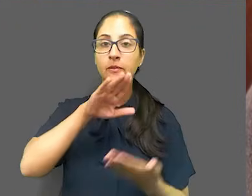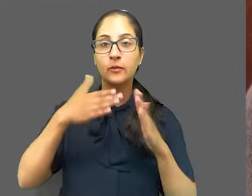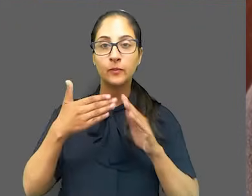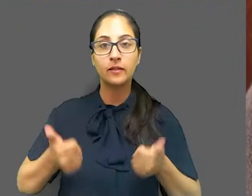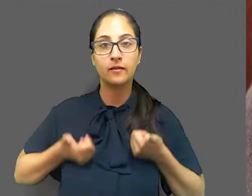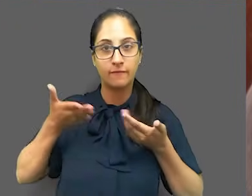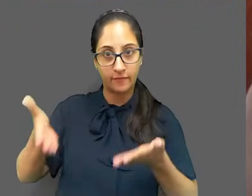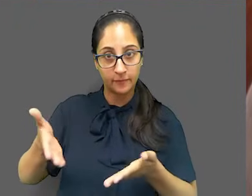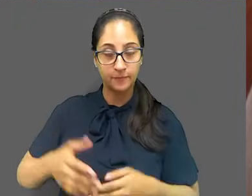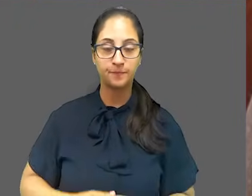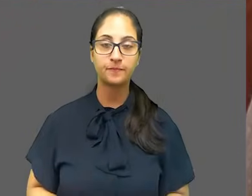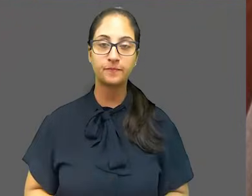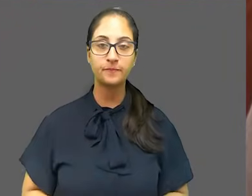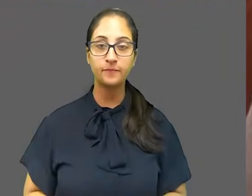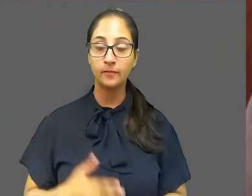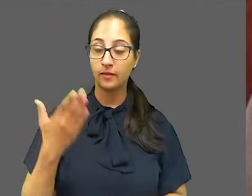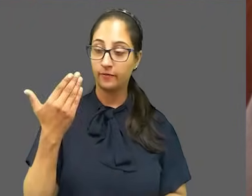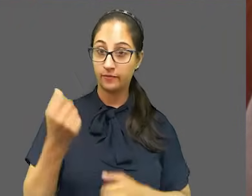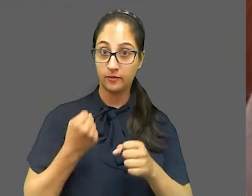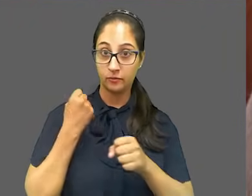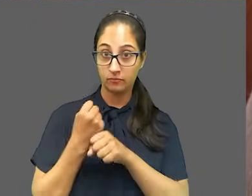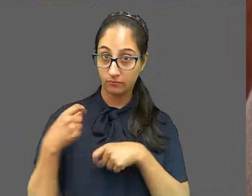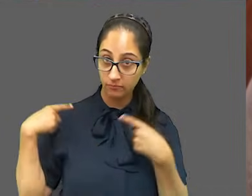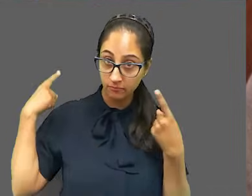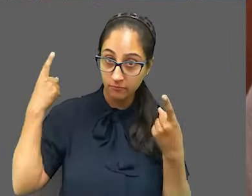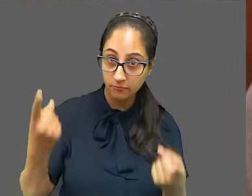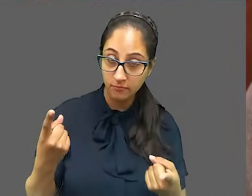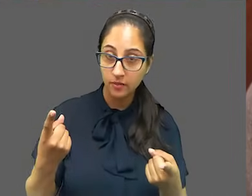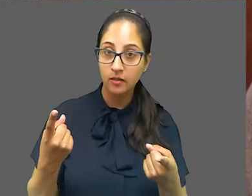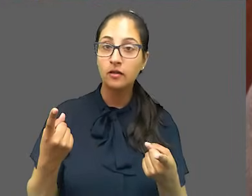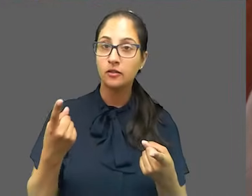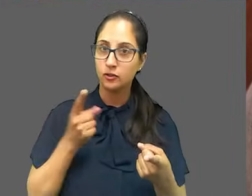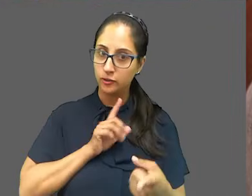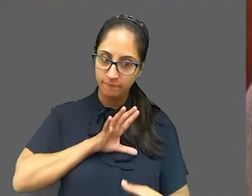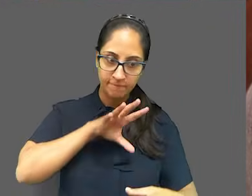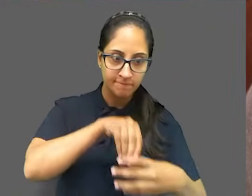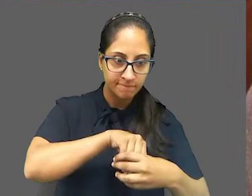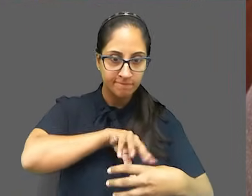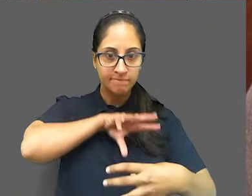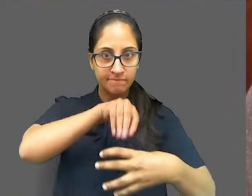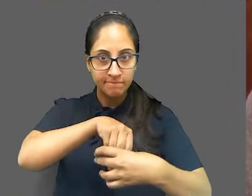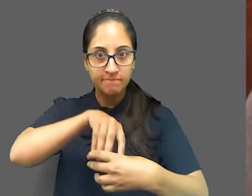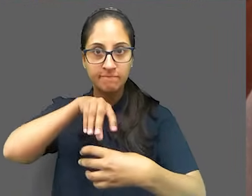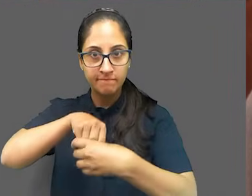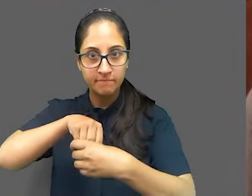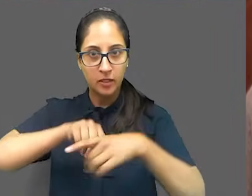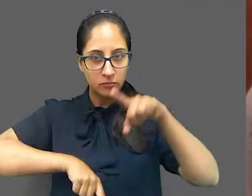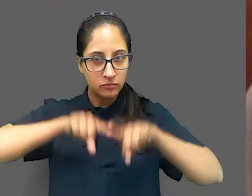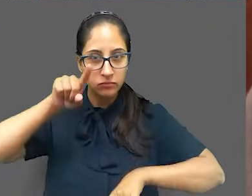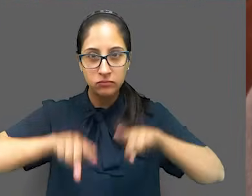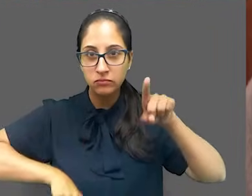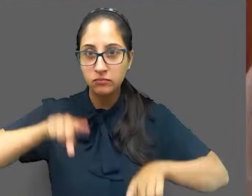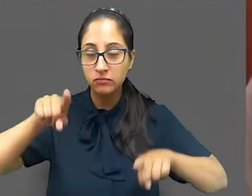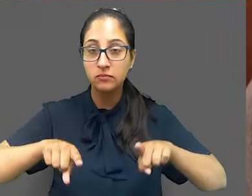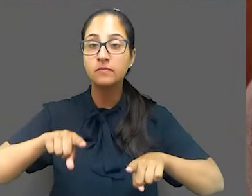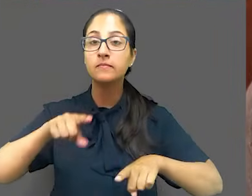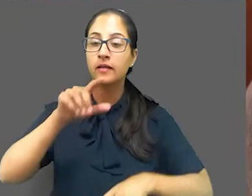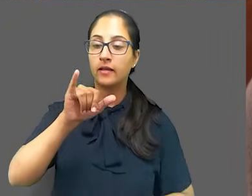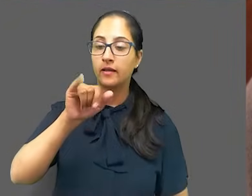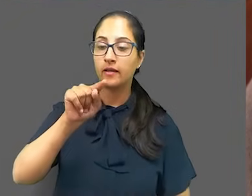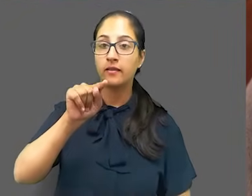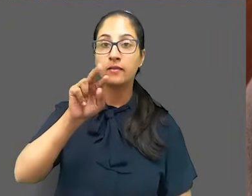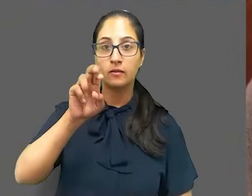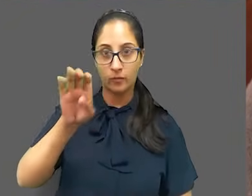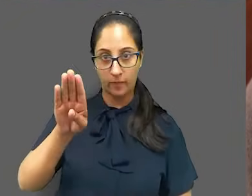time. Over the past 15 years, she has been actively involved in varying ways with the